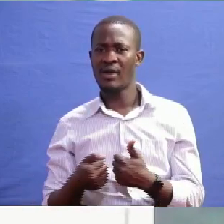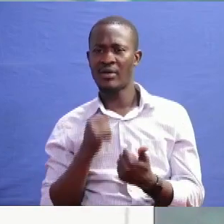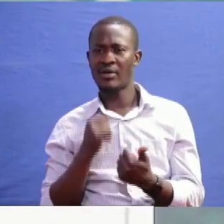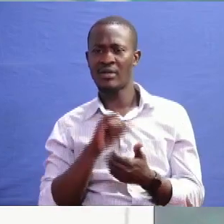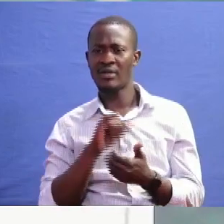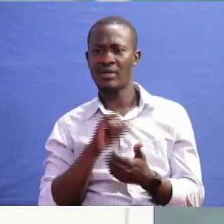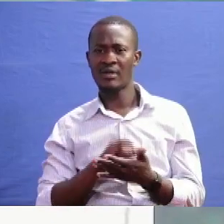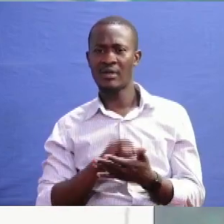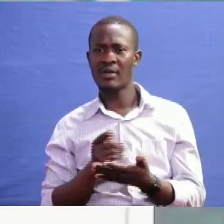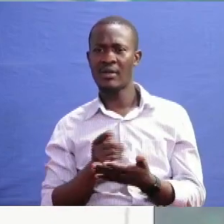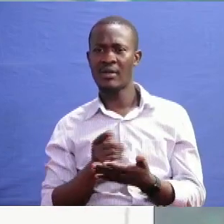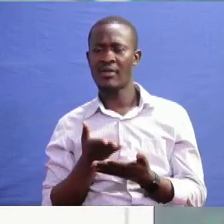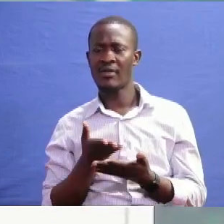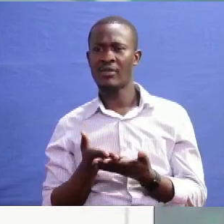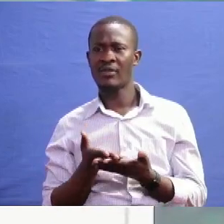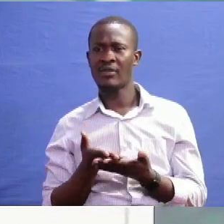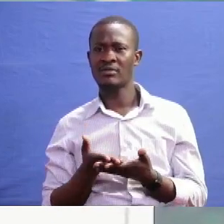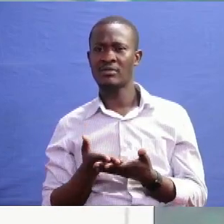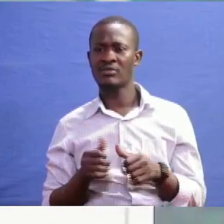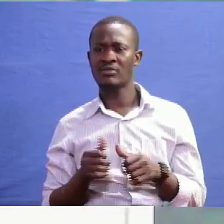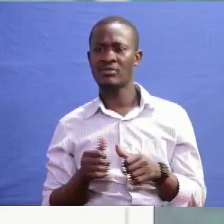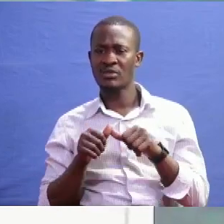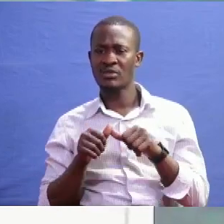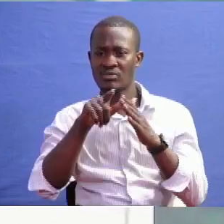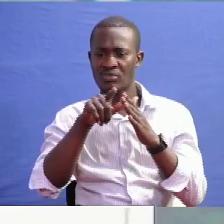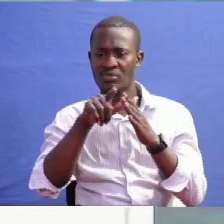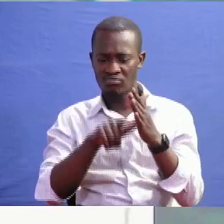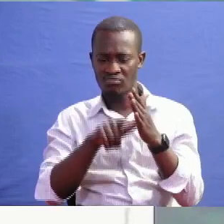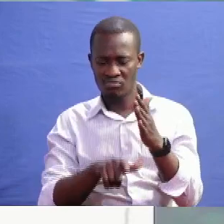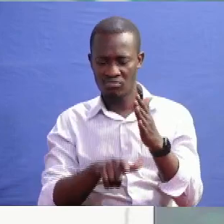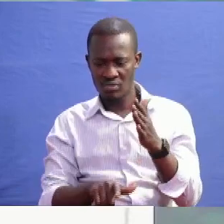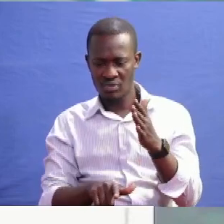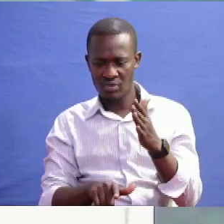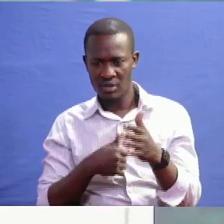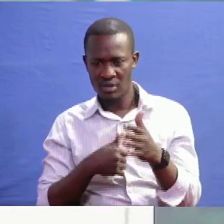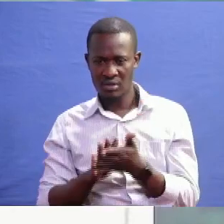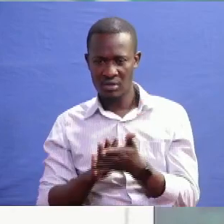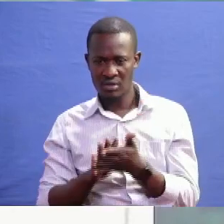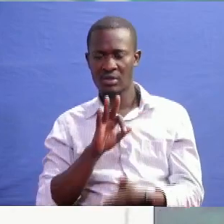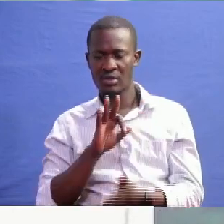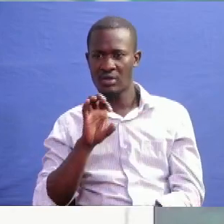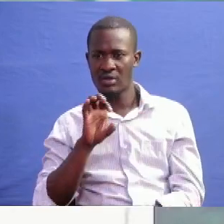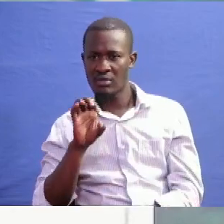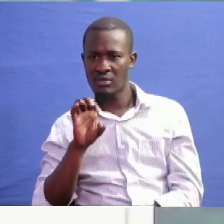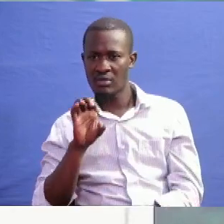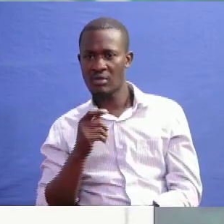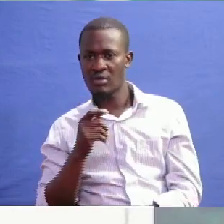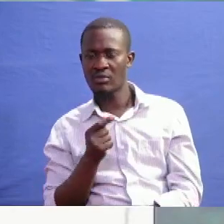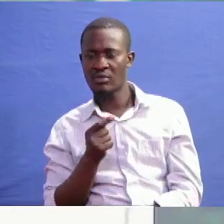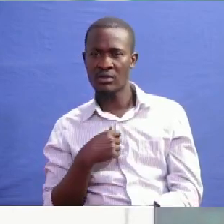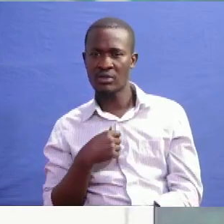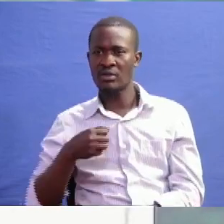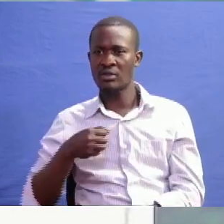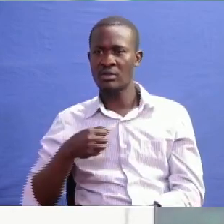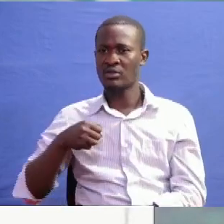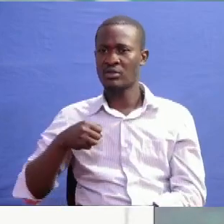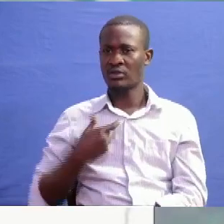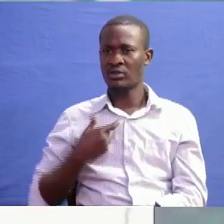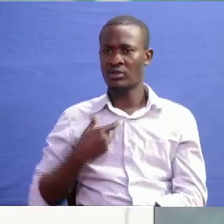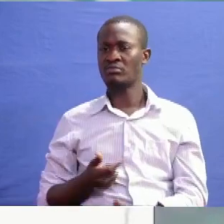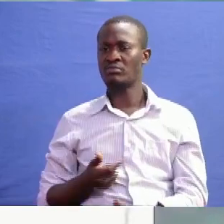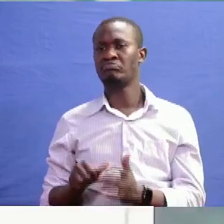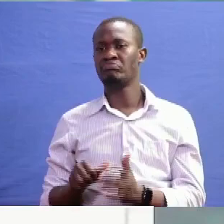that this grant kept on going down because of the fiscal, the money, the budget constraints. All